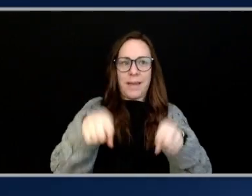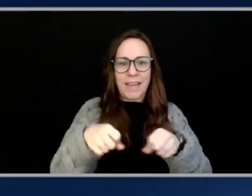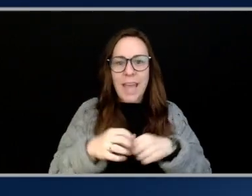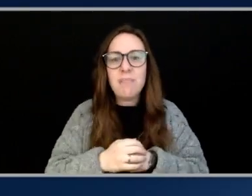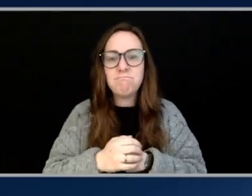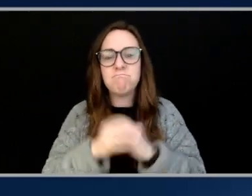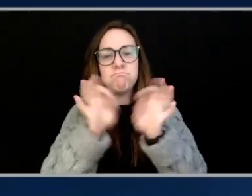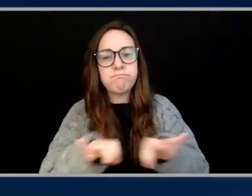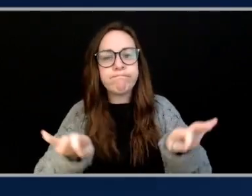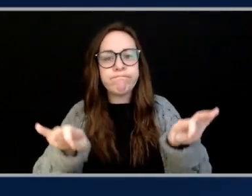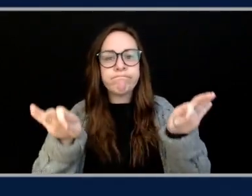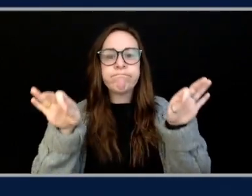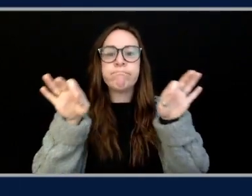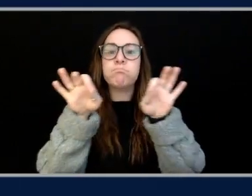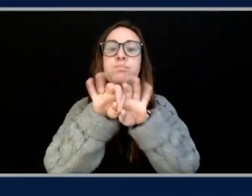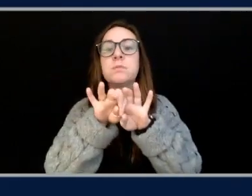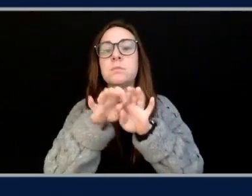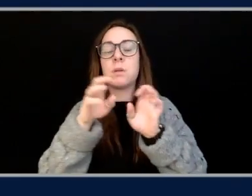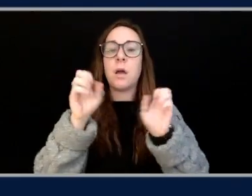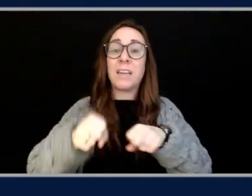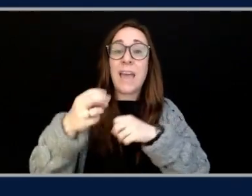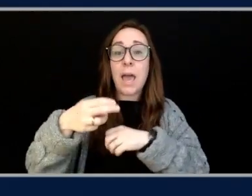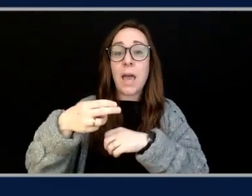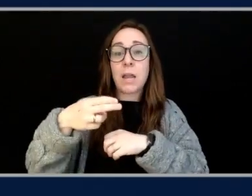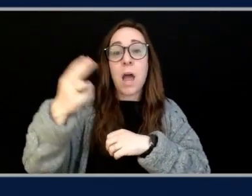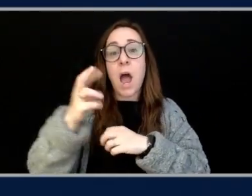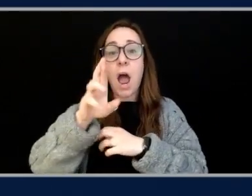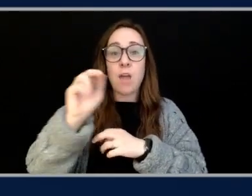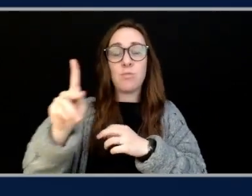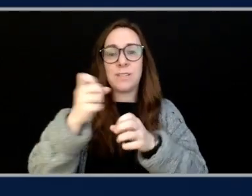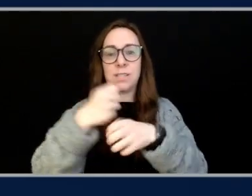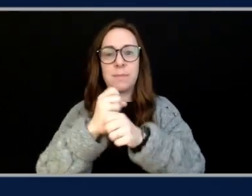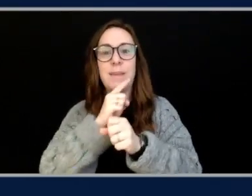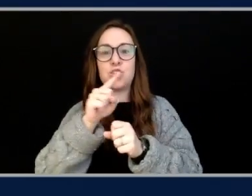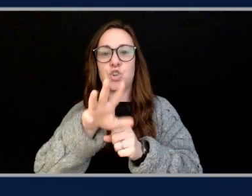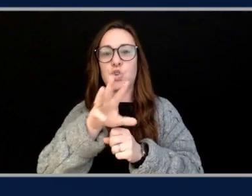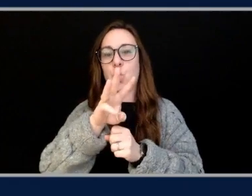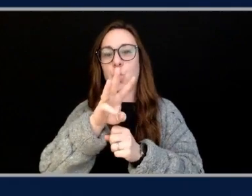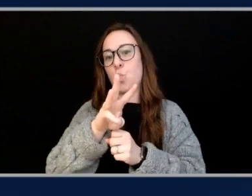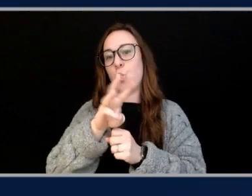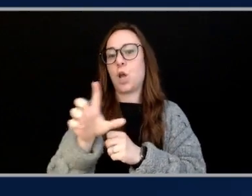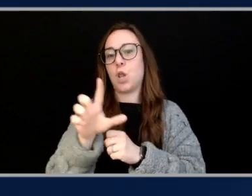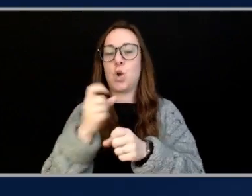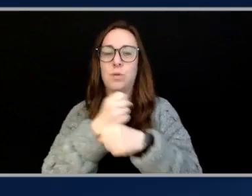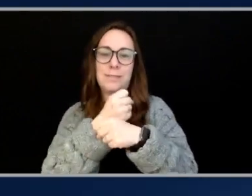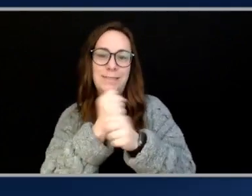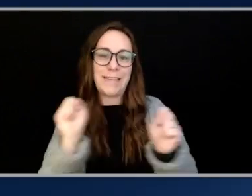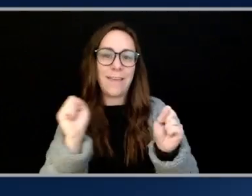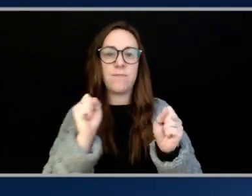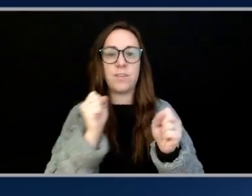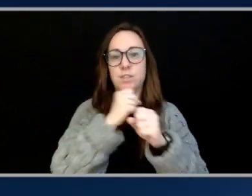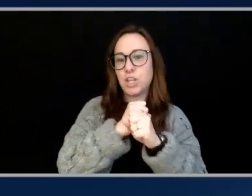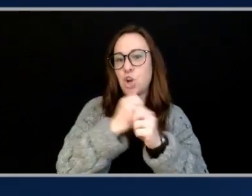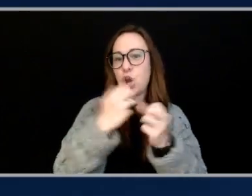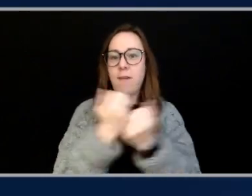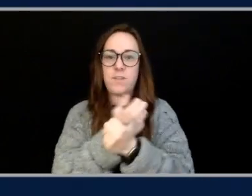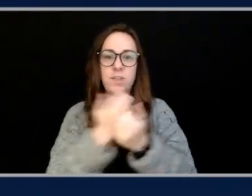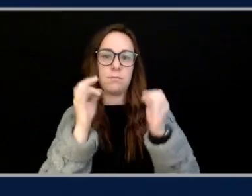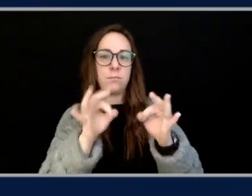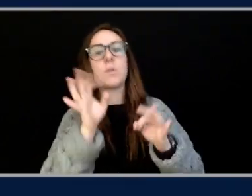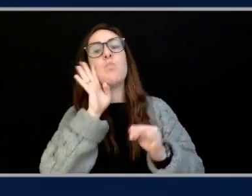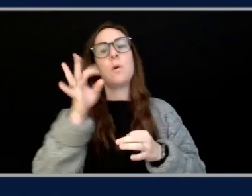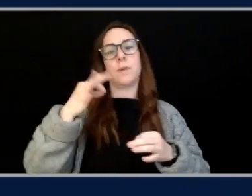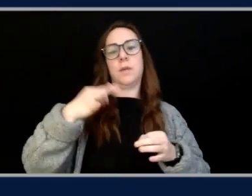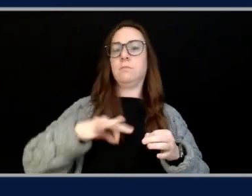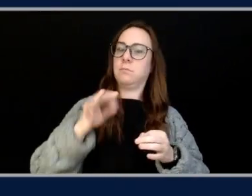important. Things can be high risk. You have to do a lot to make sure that your workloads are safe and secure. So I think that it will be really helpful for all of you who are